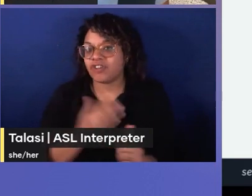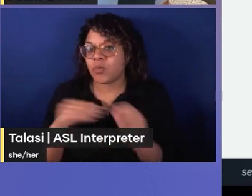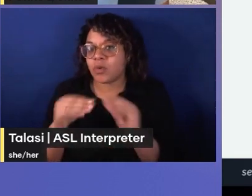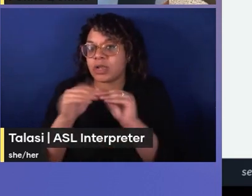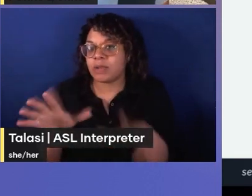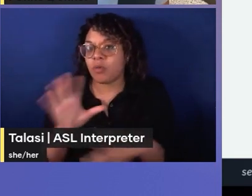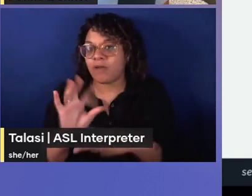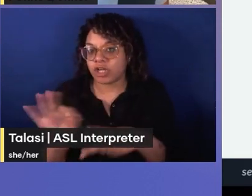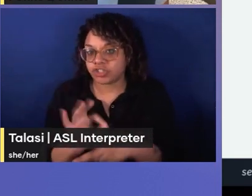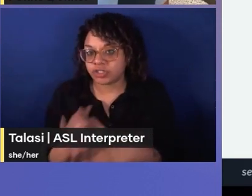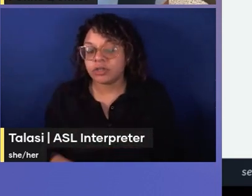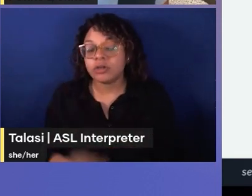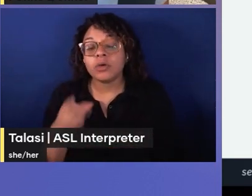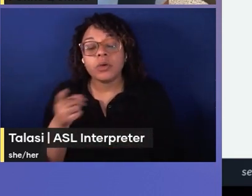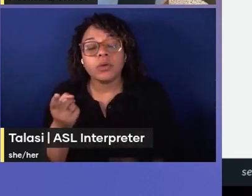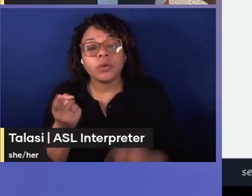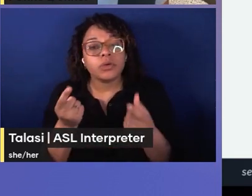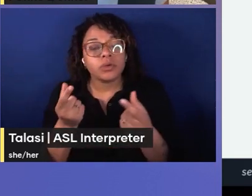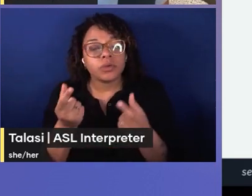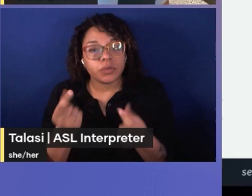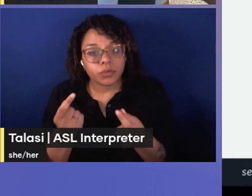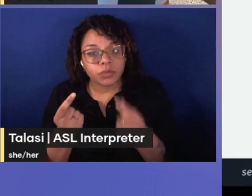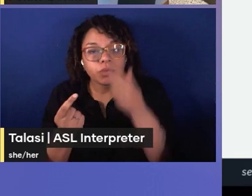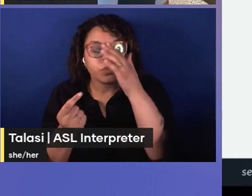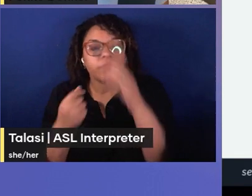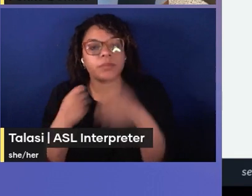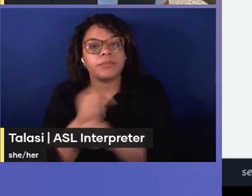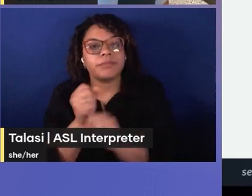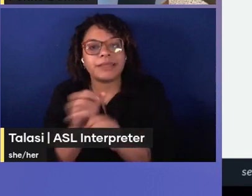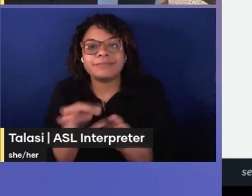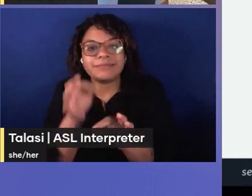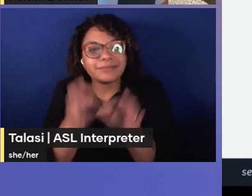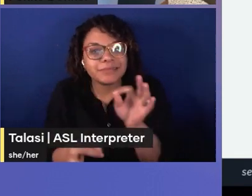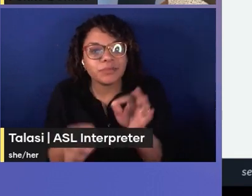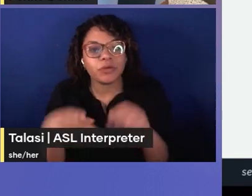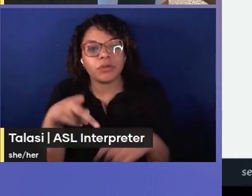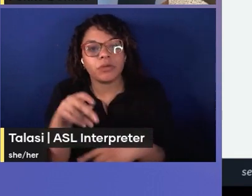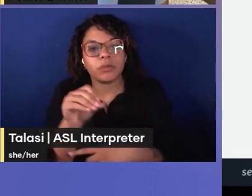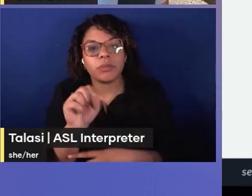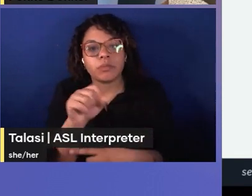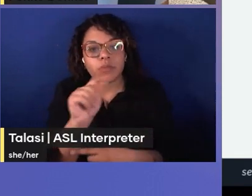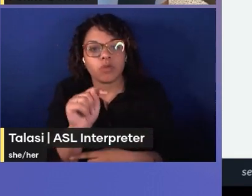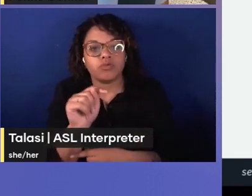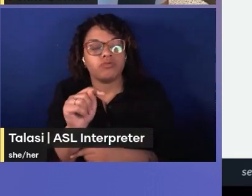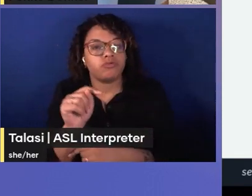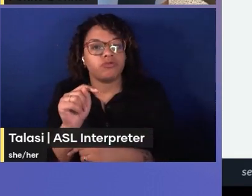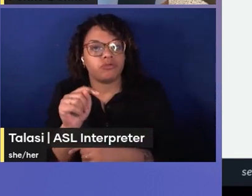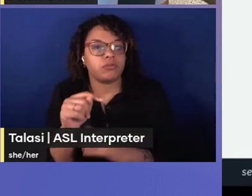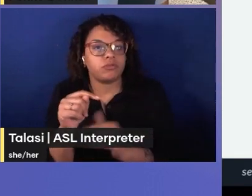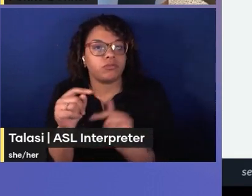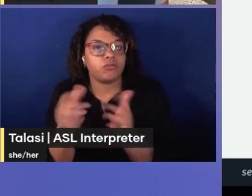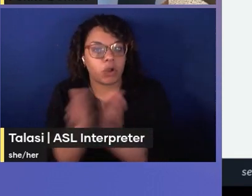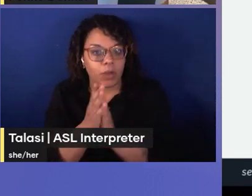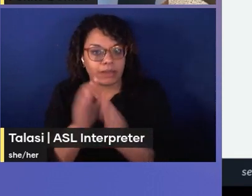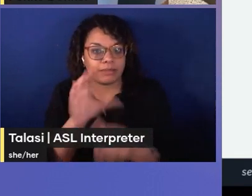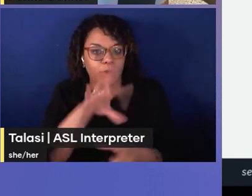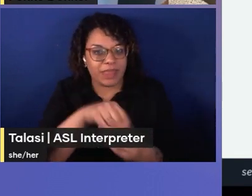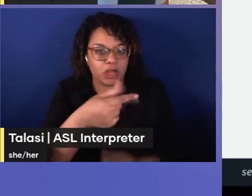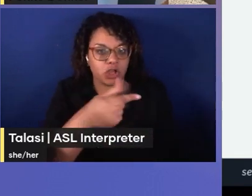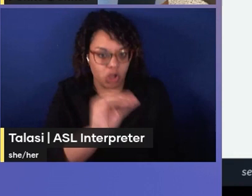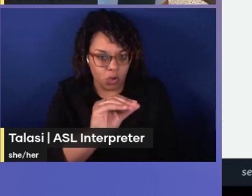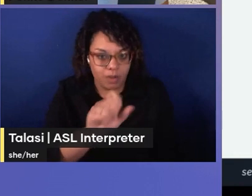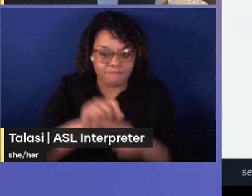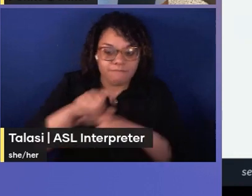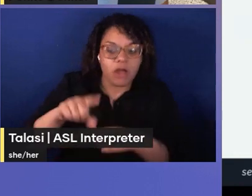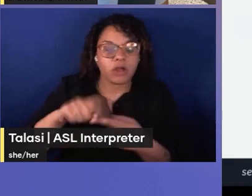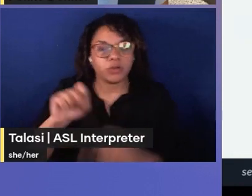what we do here is that we create a simple post request in Go and fire that off to Seaplane. So you